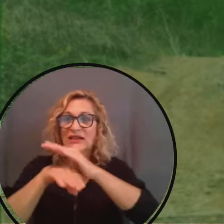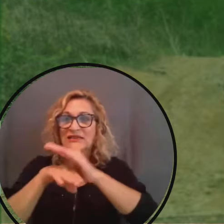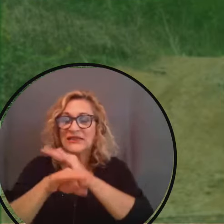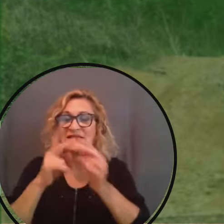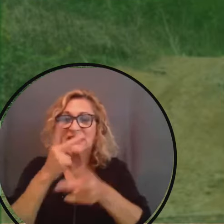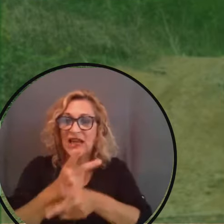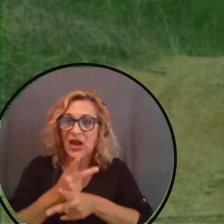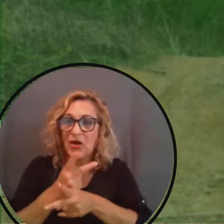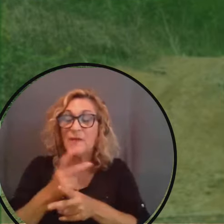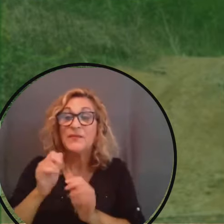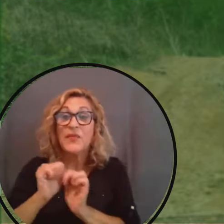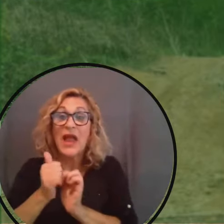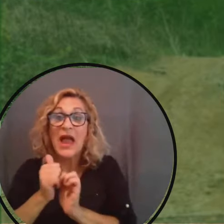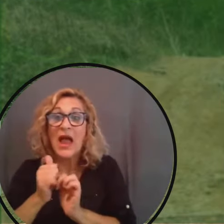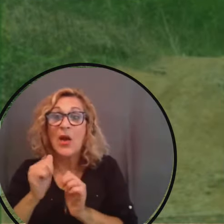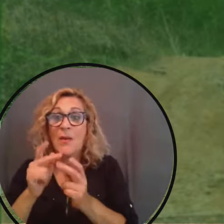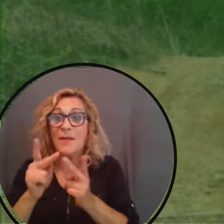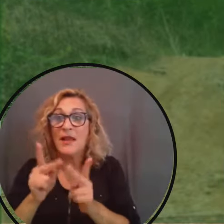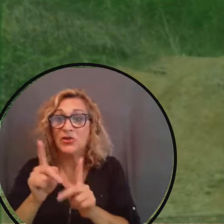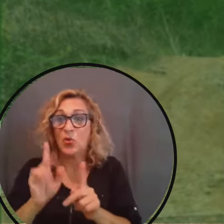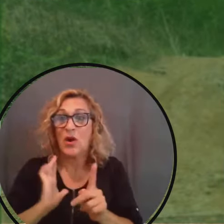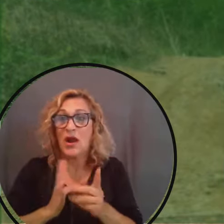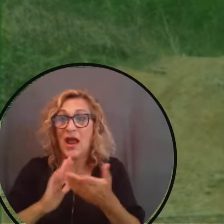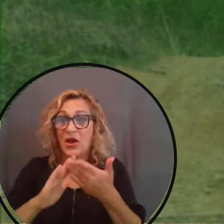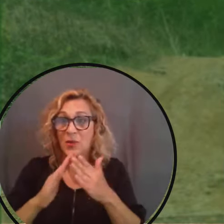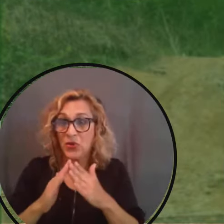the places in our community where we could